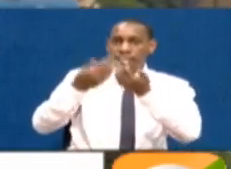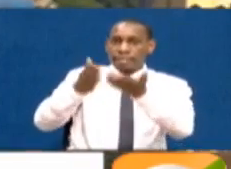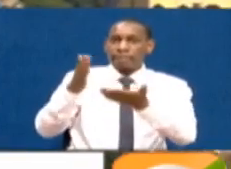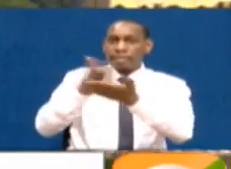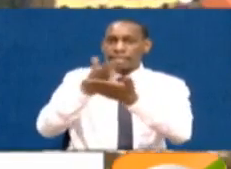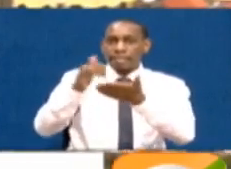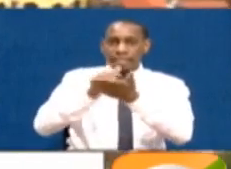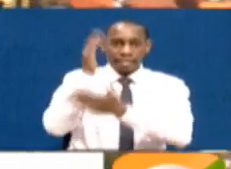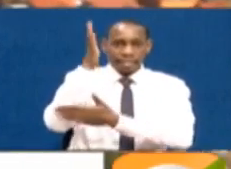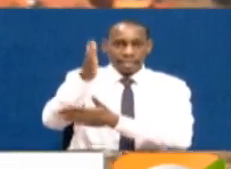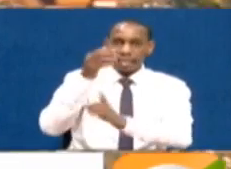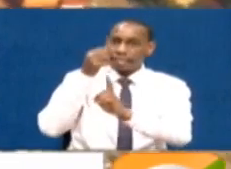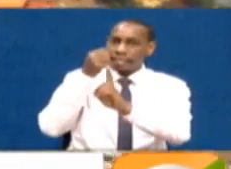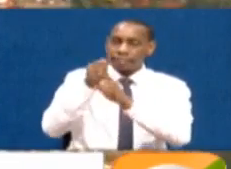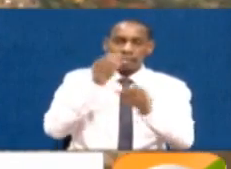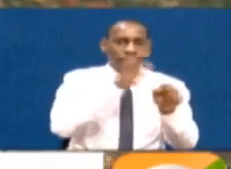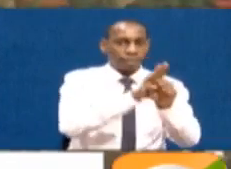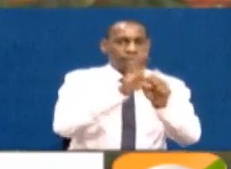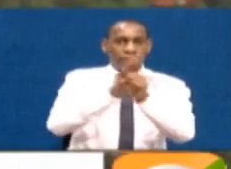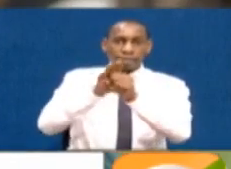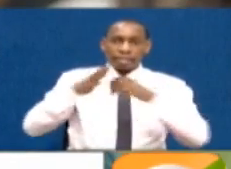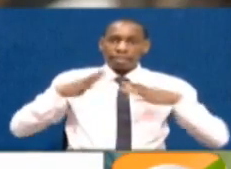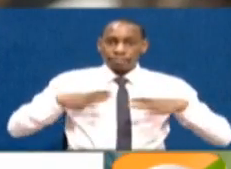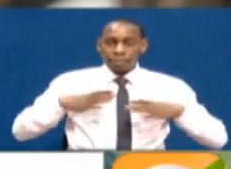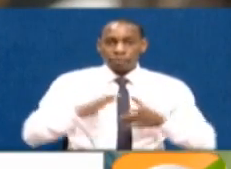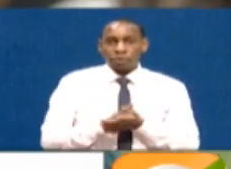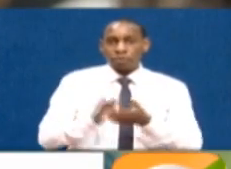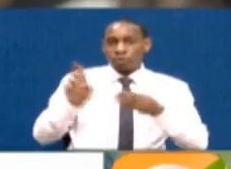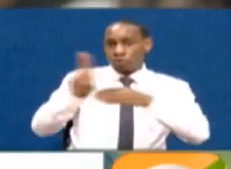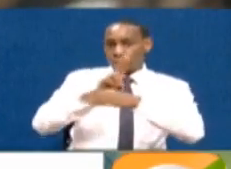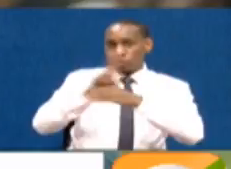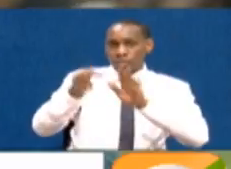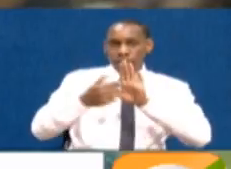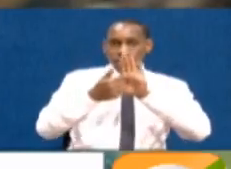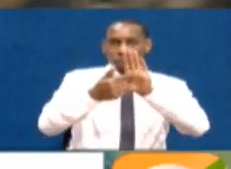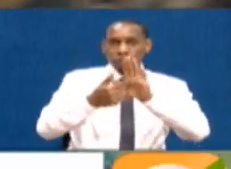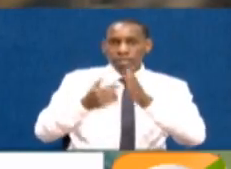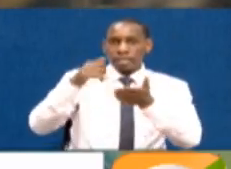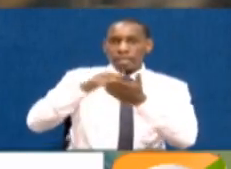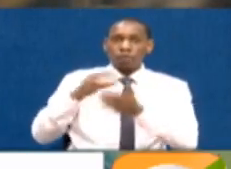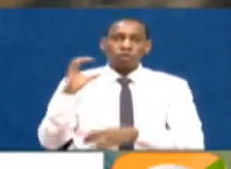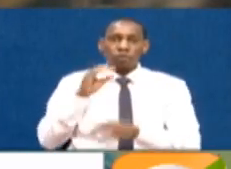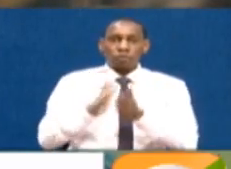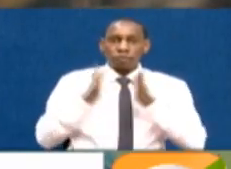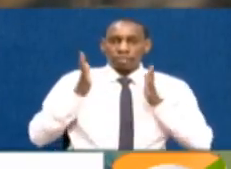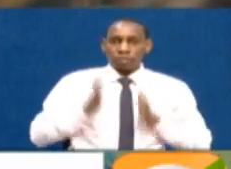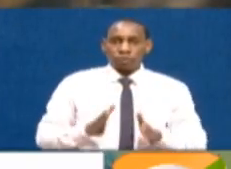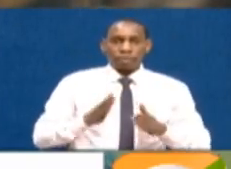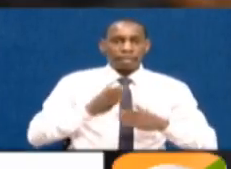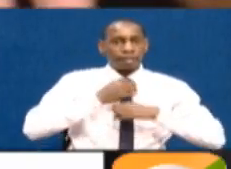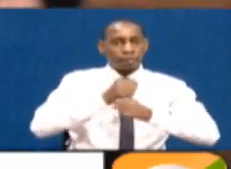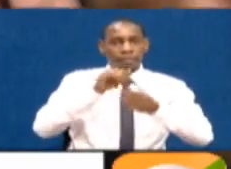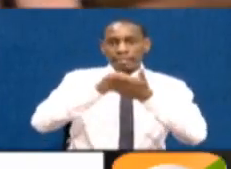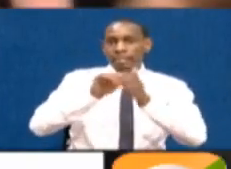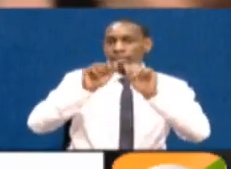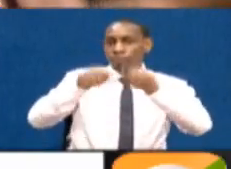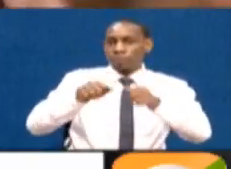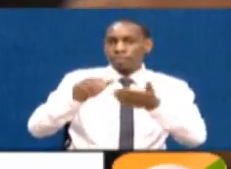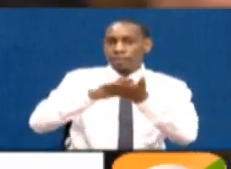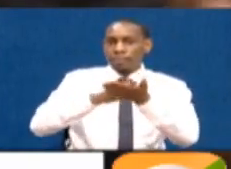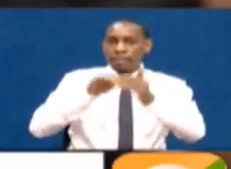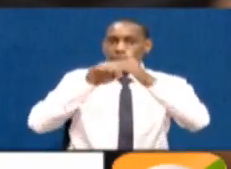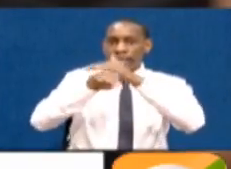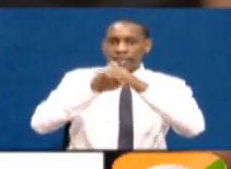that directly impact a majority of the population. By using indicators like consumer and human confidence, that will basically